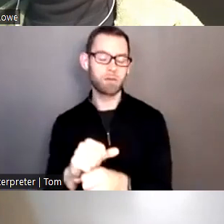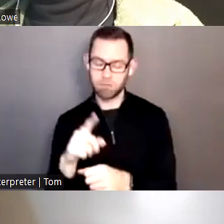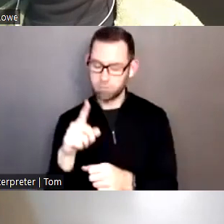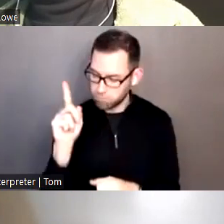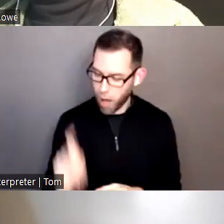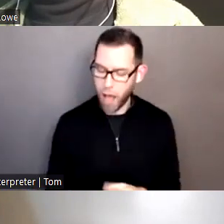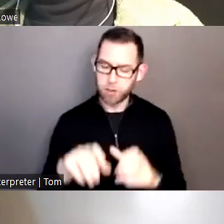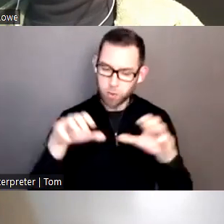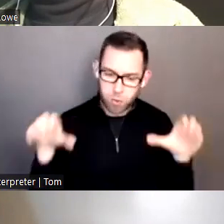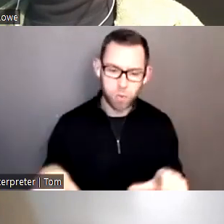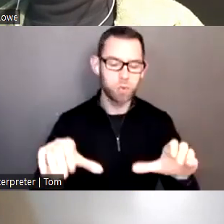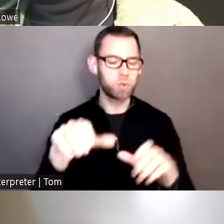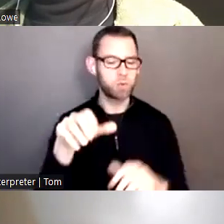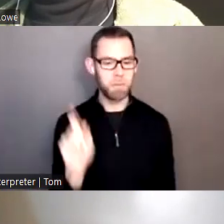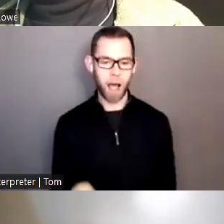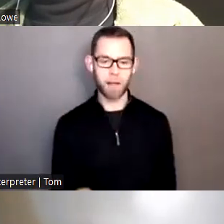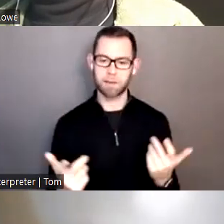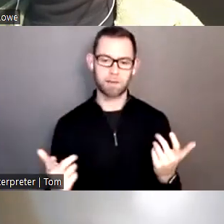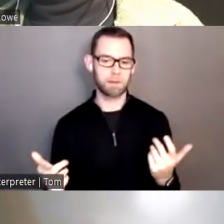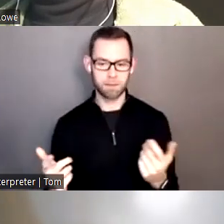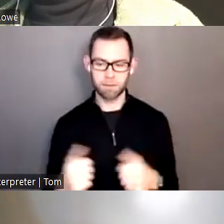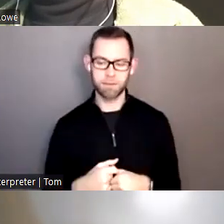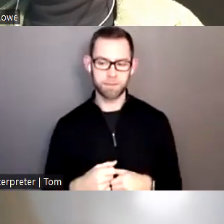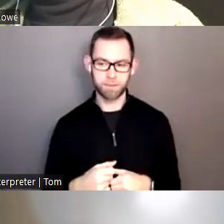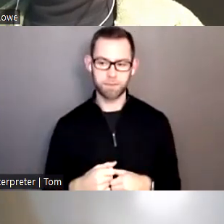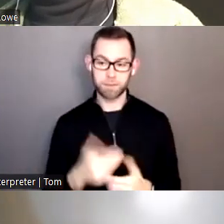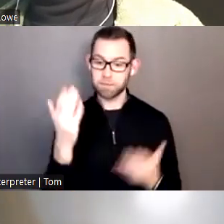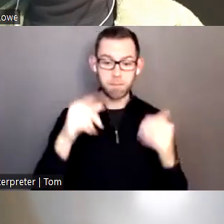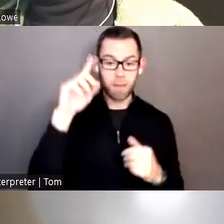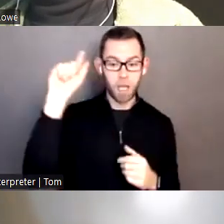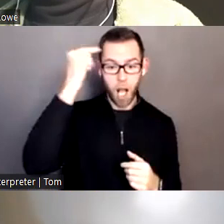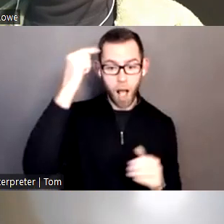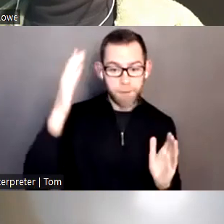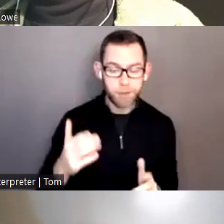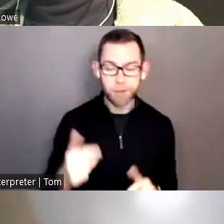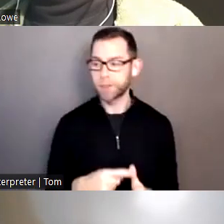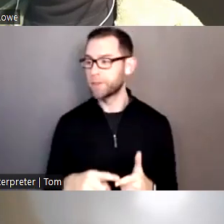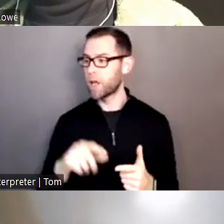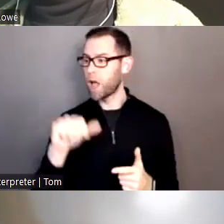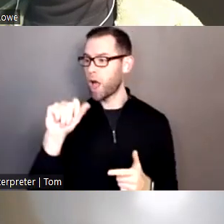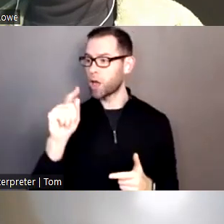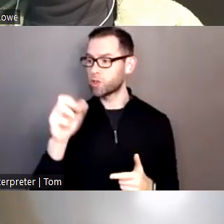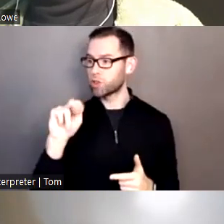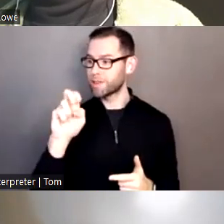et communauté, hein, en bas justice, et gouvernement lui-même.